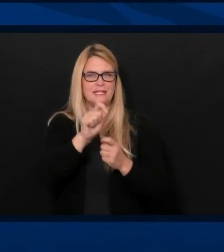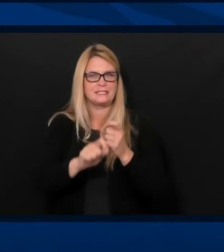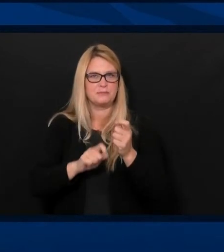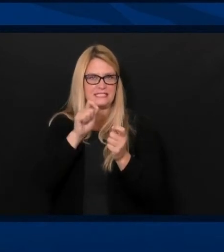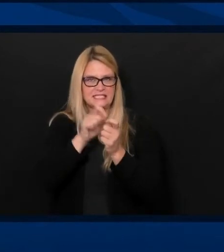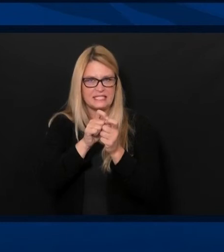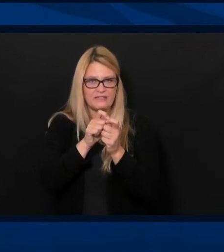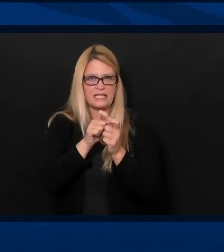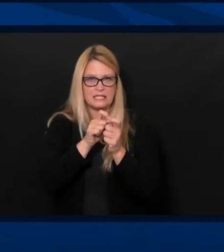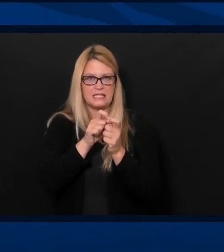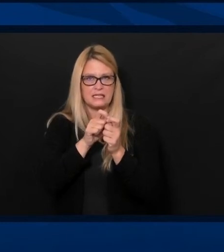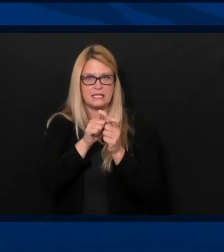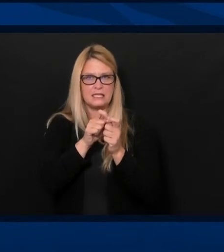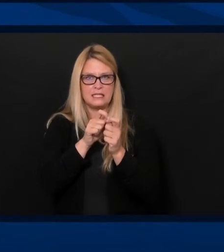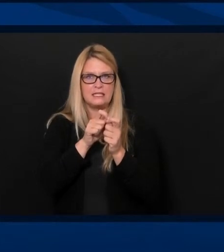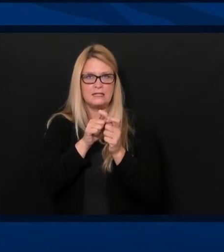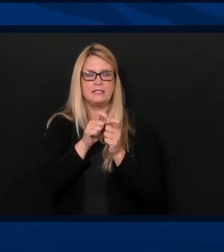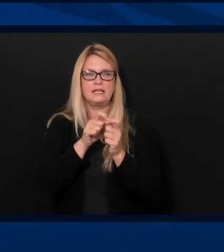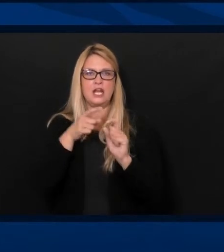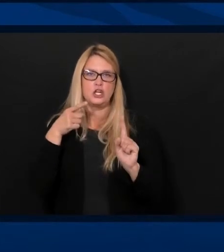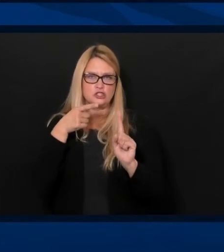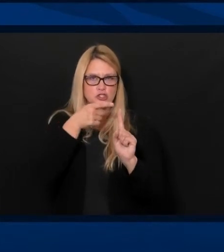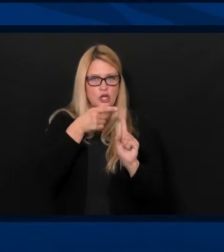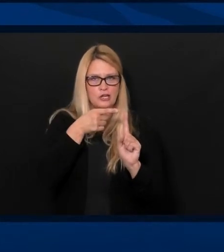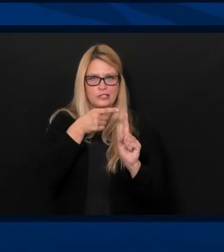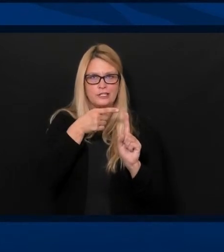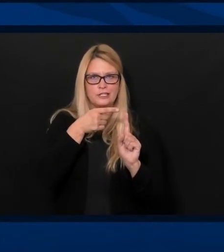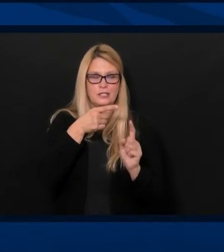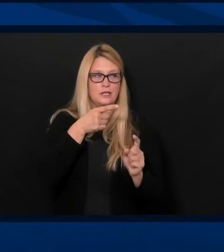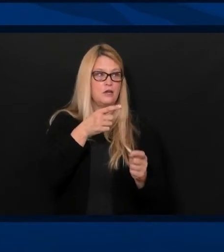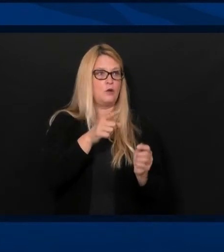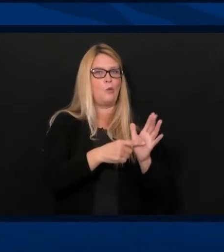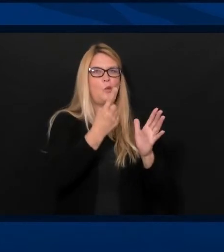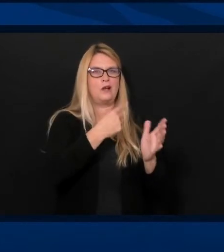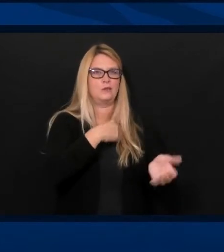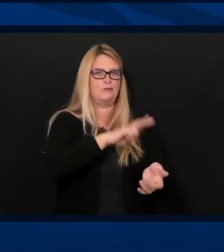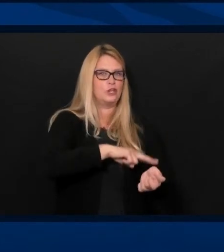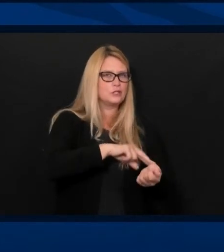once you get healthcare workers and nursing home staff and residents, et cetera,